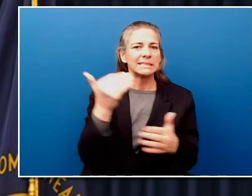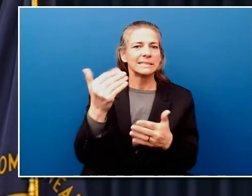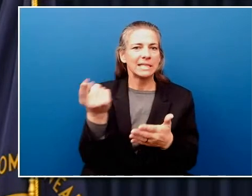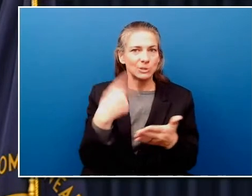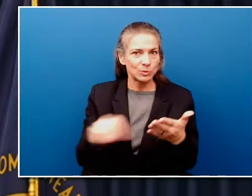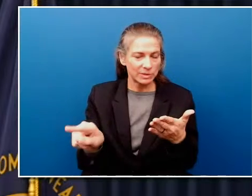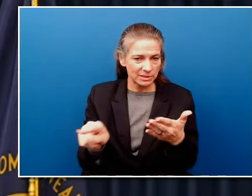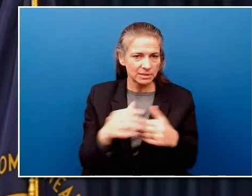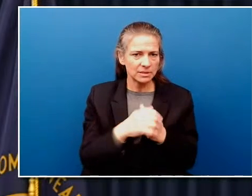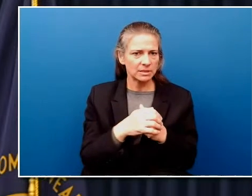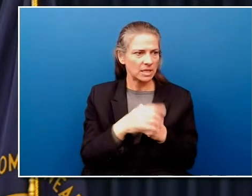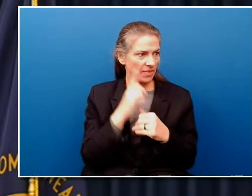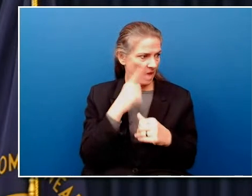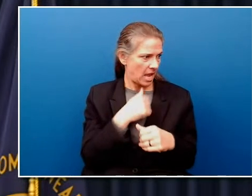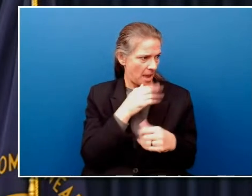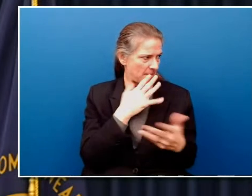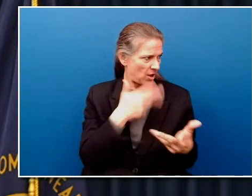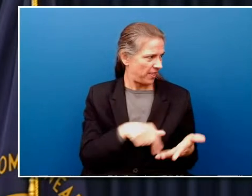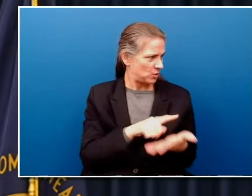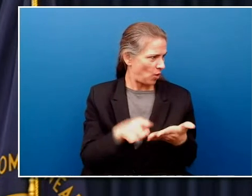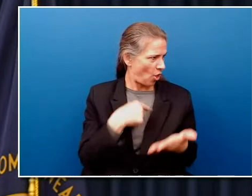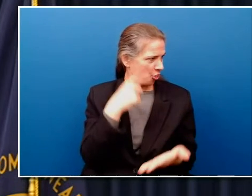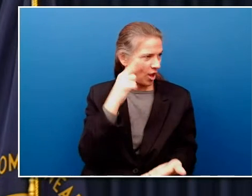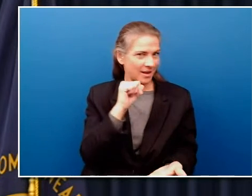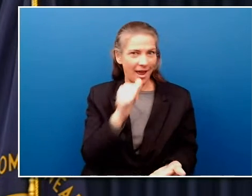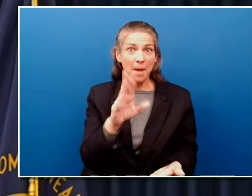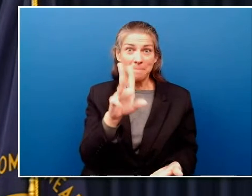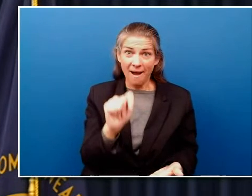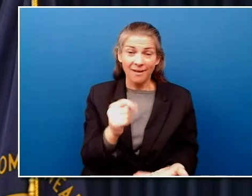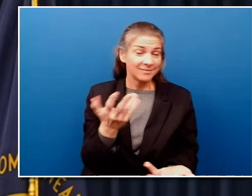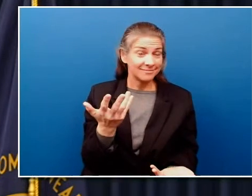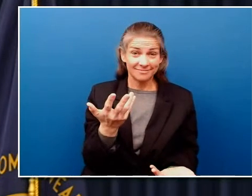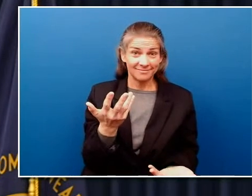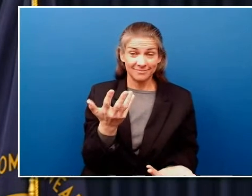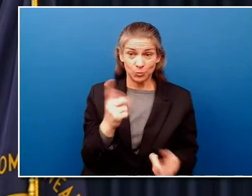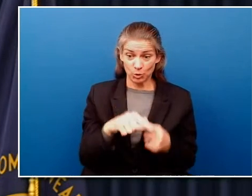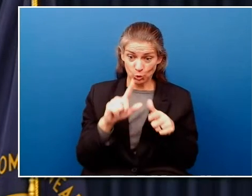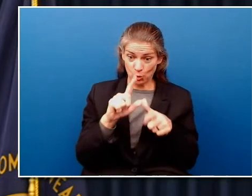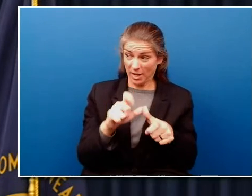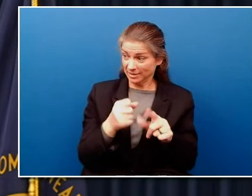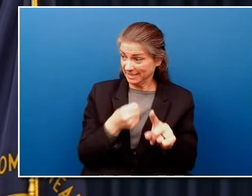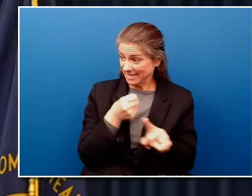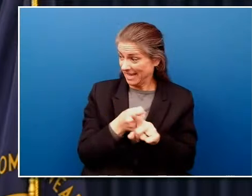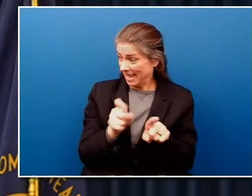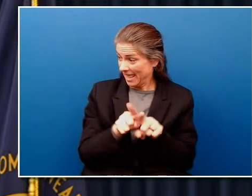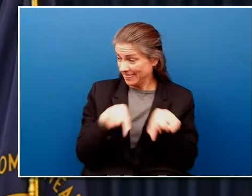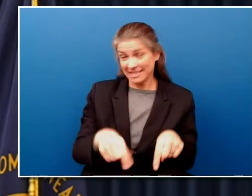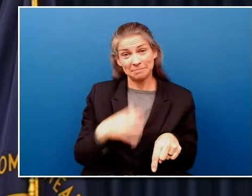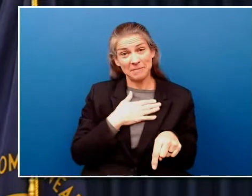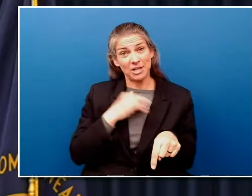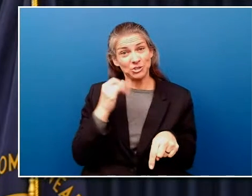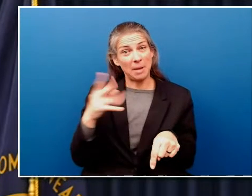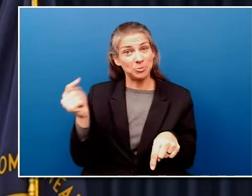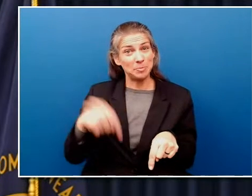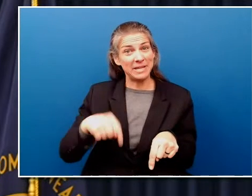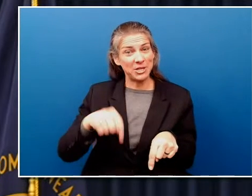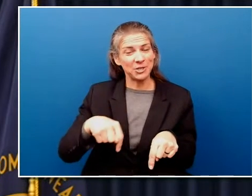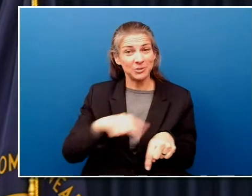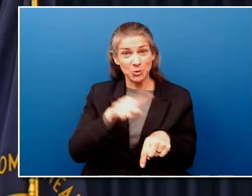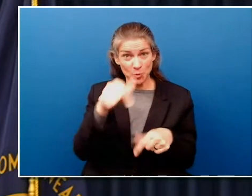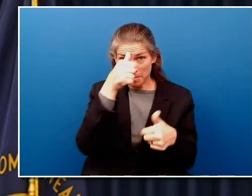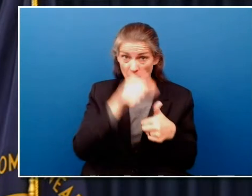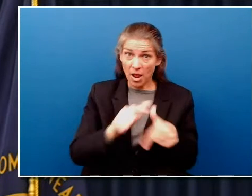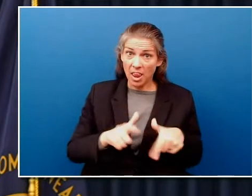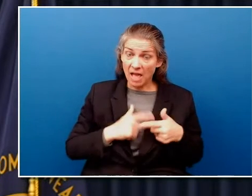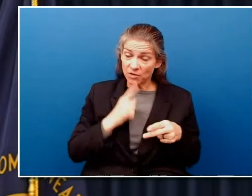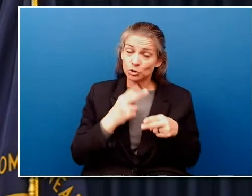didn't think I'd be here this week, but when tornadoes like this hit, it's my job to be here. Everybody remember, life's short.